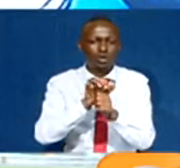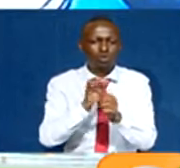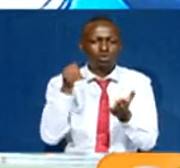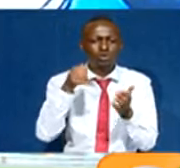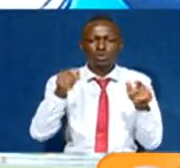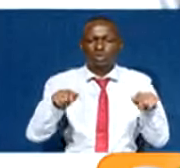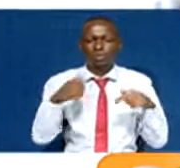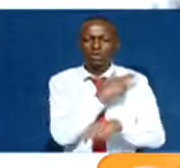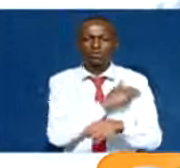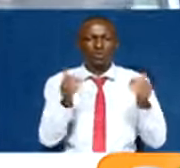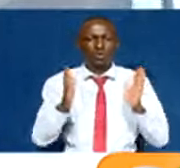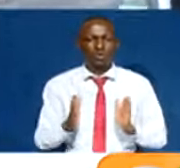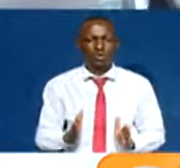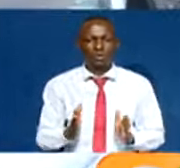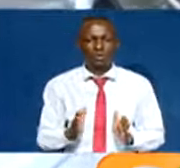reports.